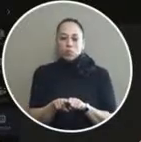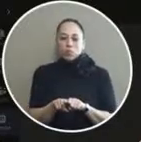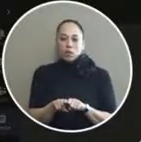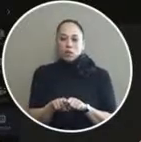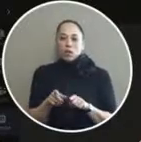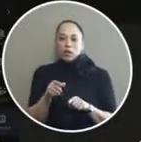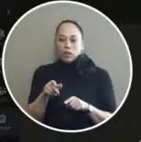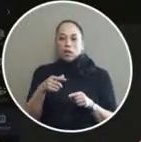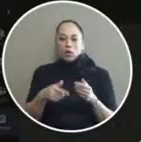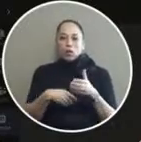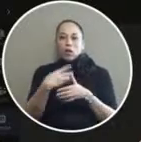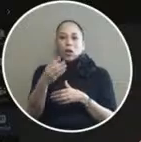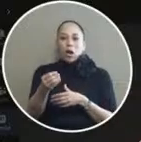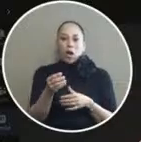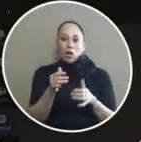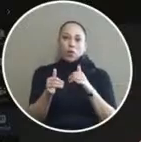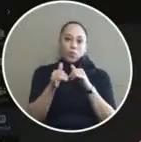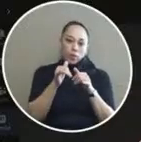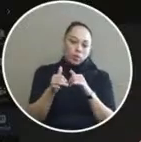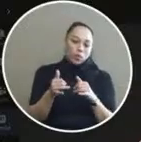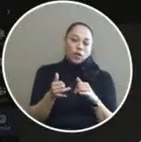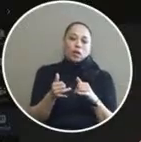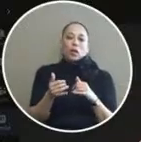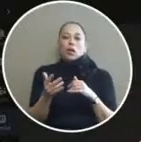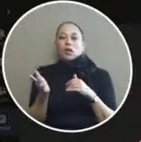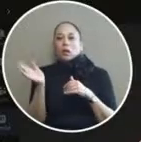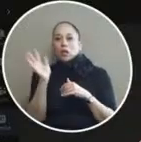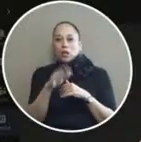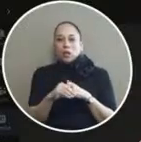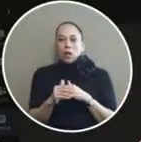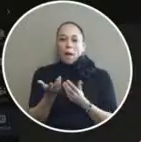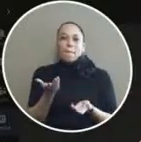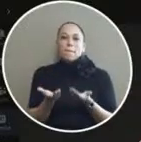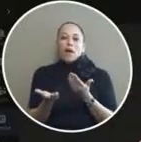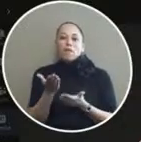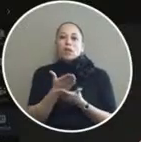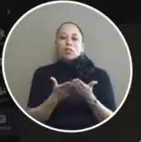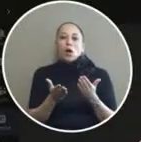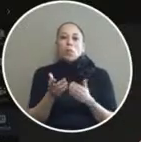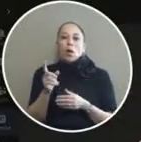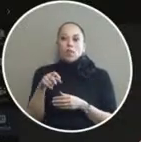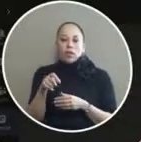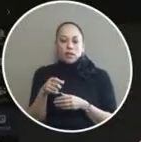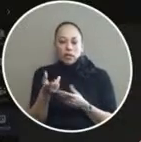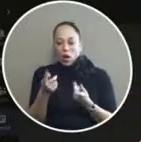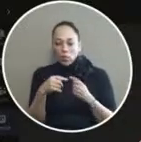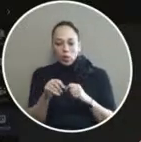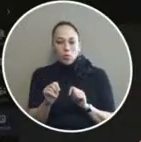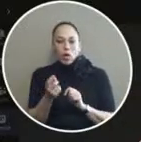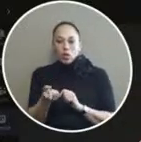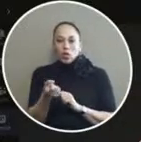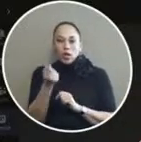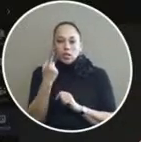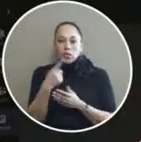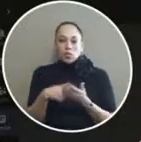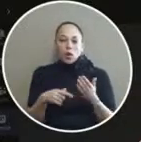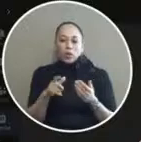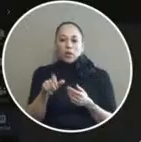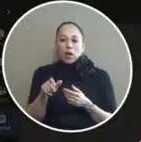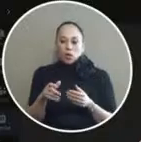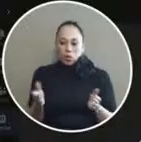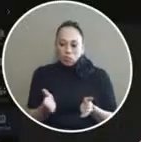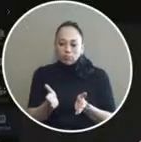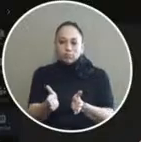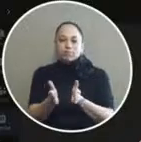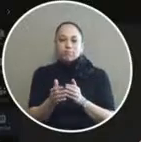going out drinking, losing their inhibition, and probably some of that need. So I'm just trying to understand what we're doing